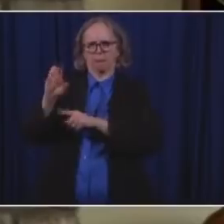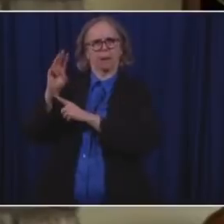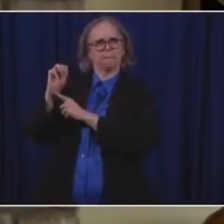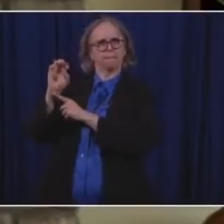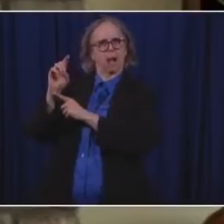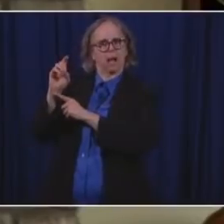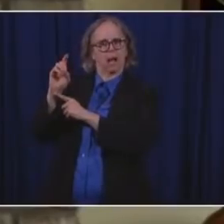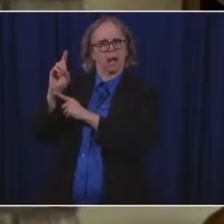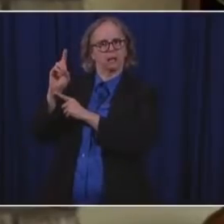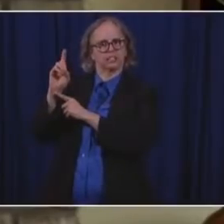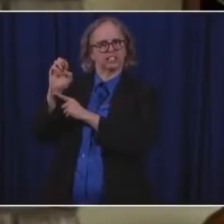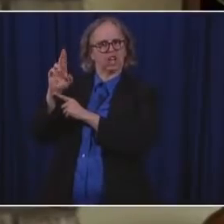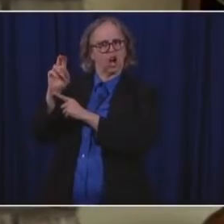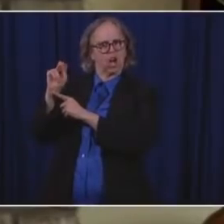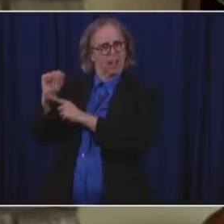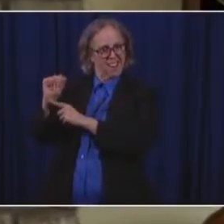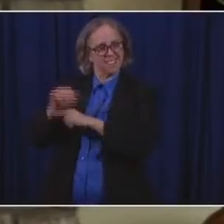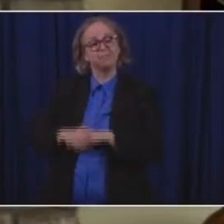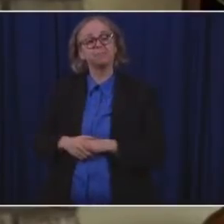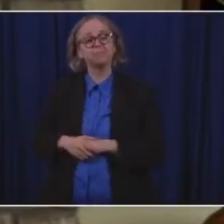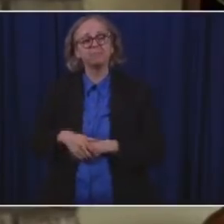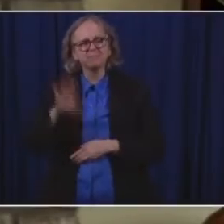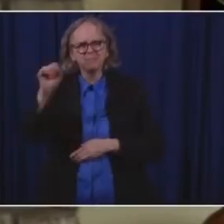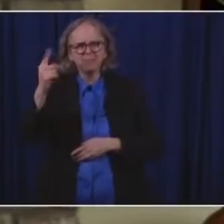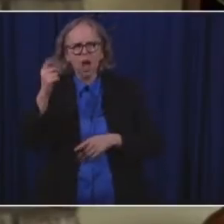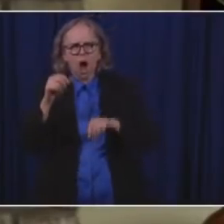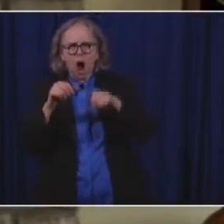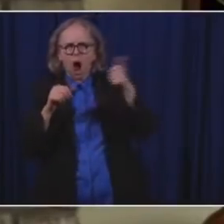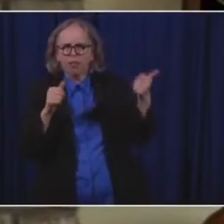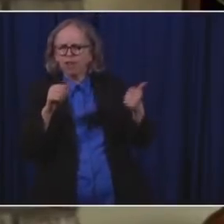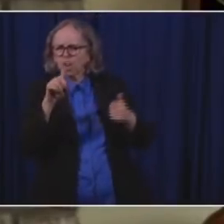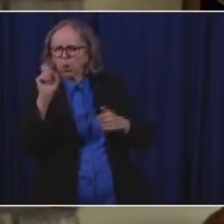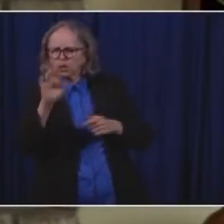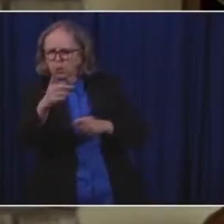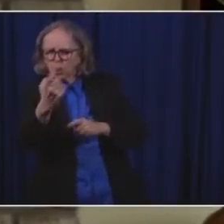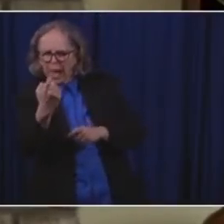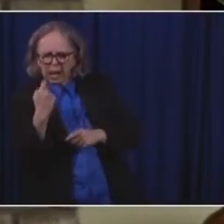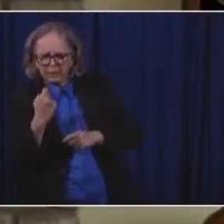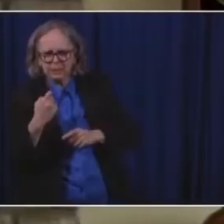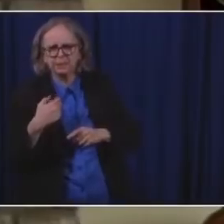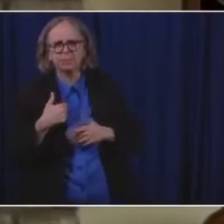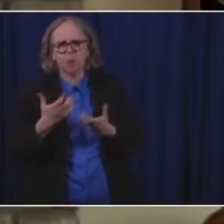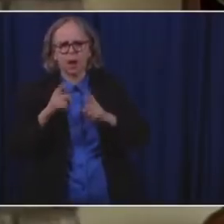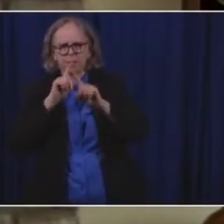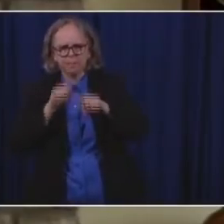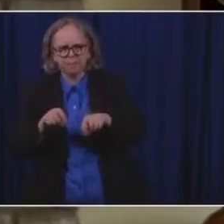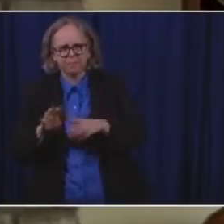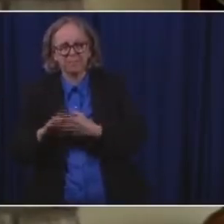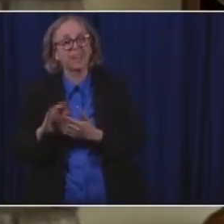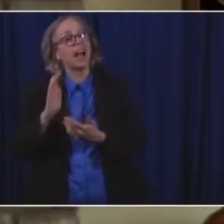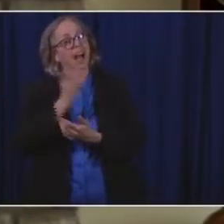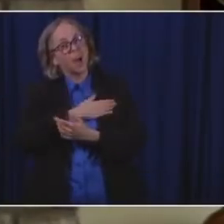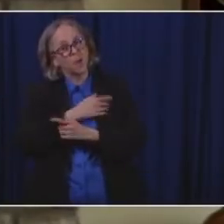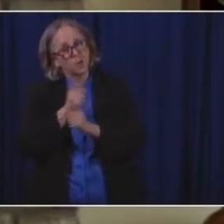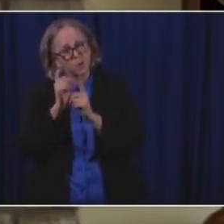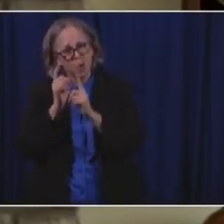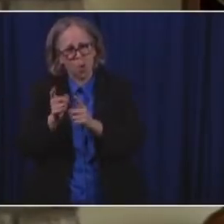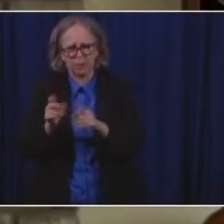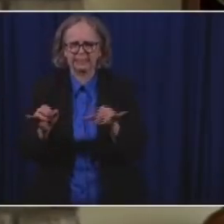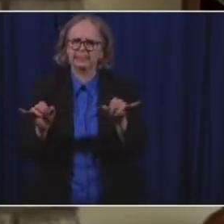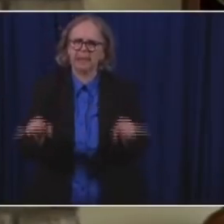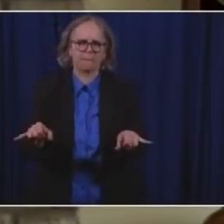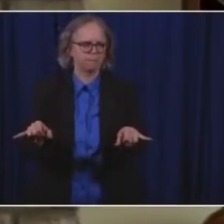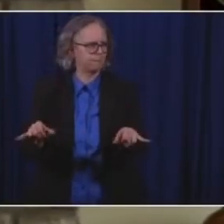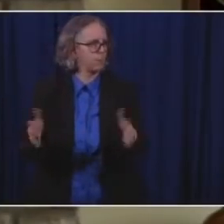As far as your other question, look, our goals are going to be the same. We have not gotten